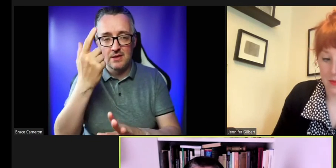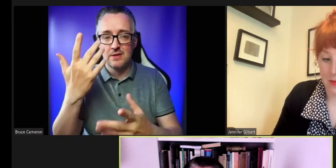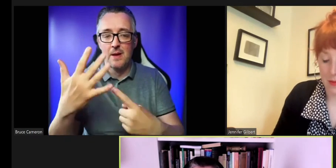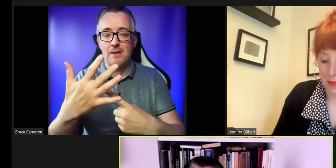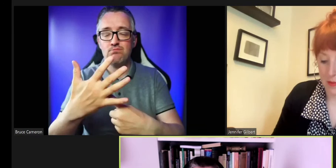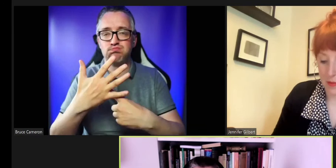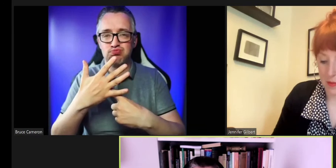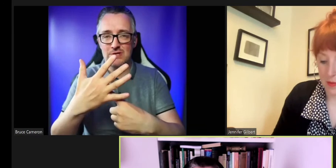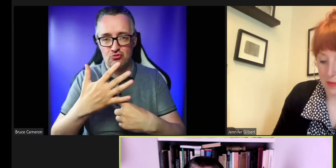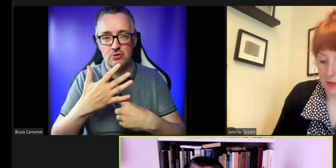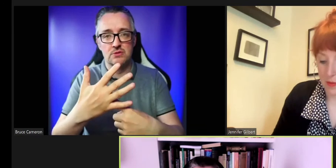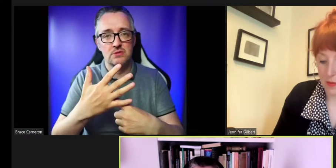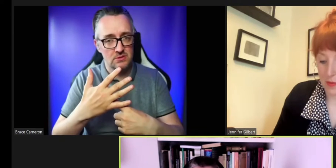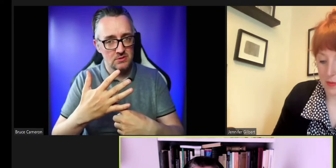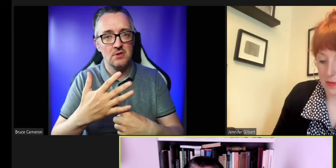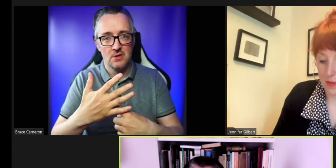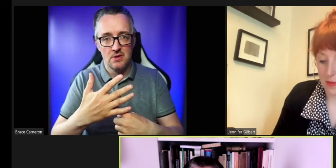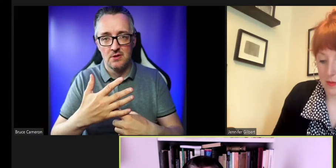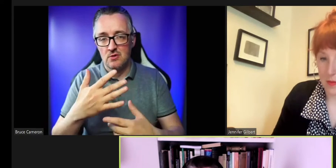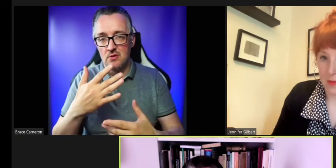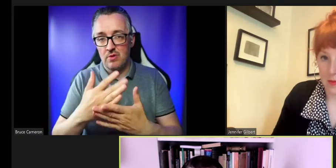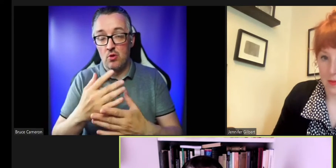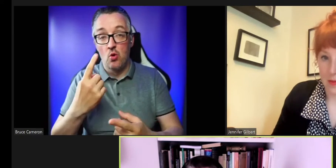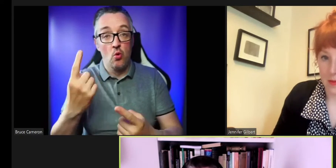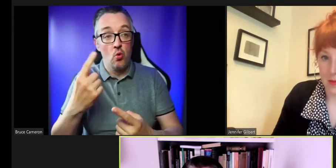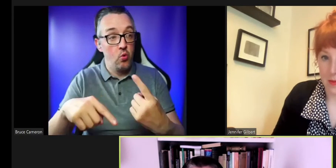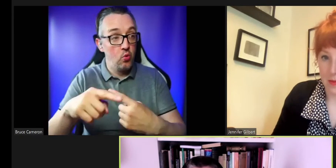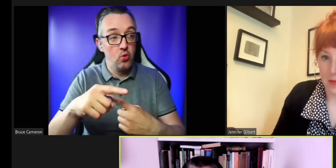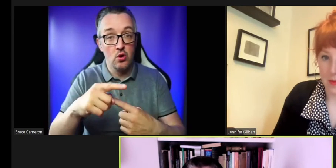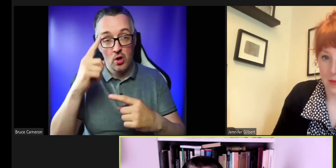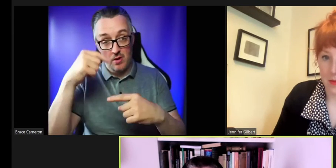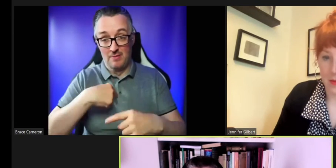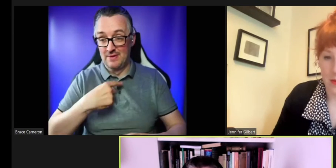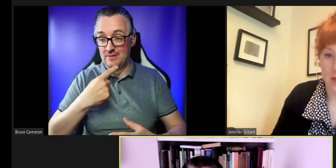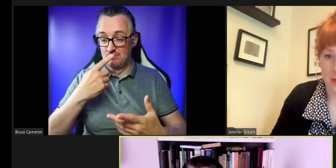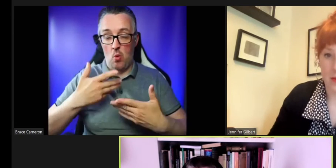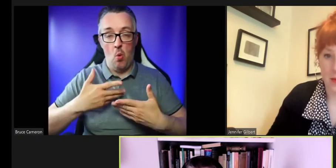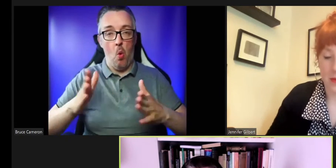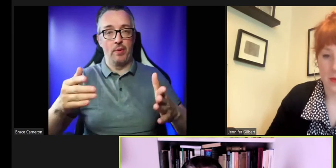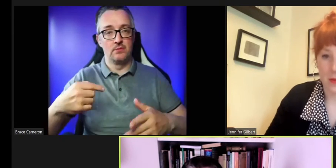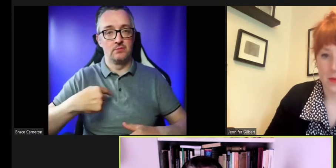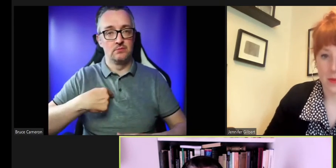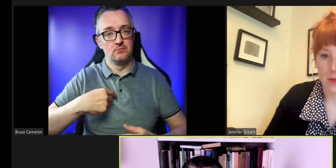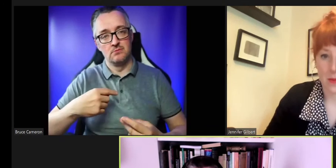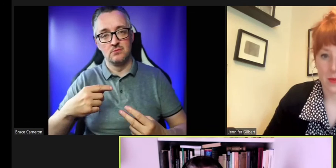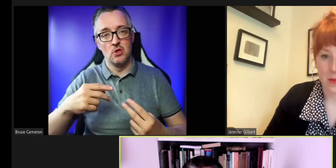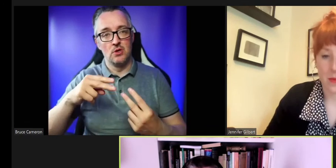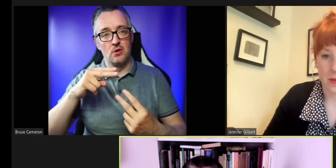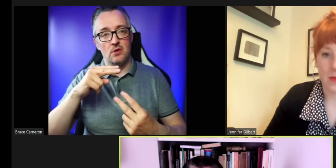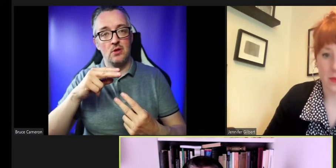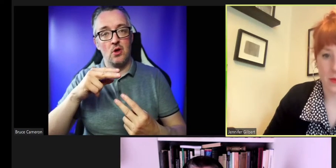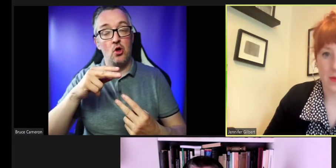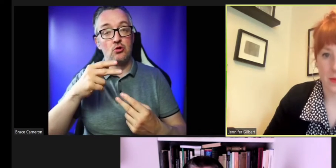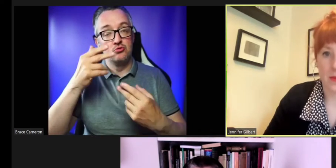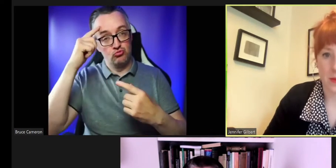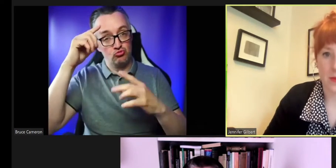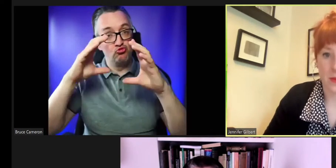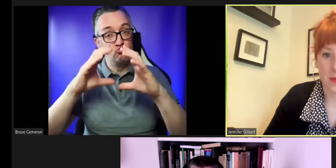know neurodivergent artists who are happy to say they're neurodivergent but will not say they're autistic.